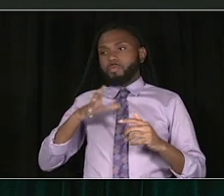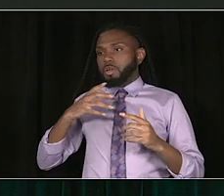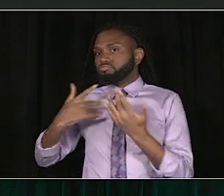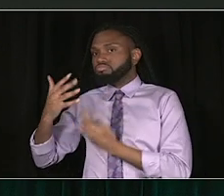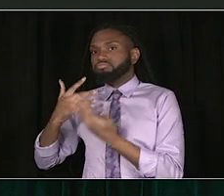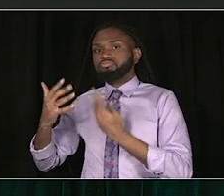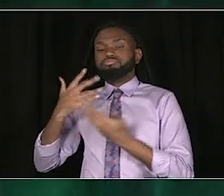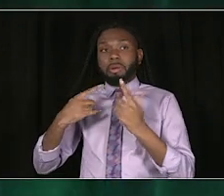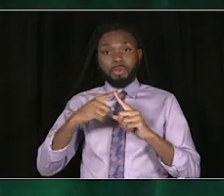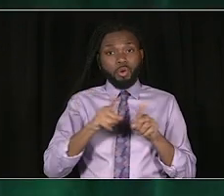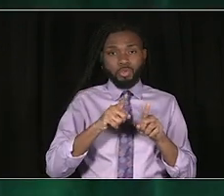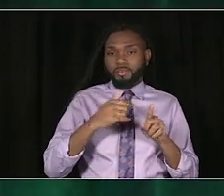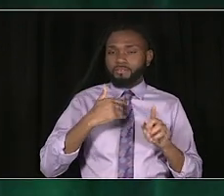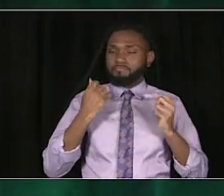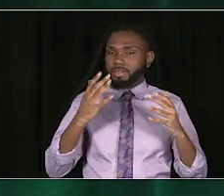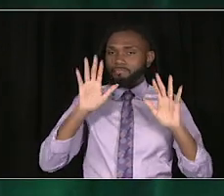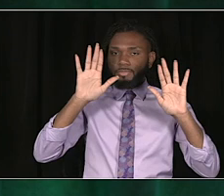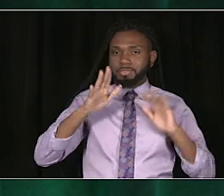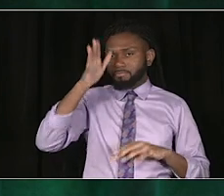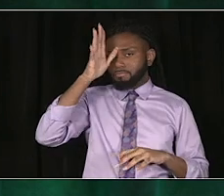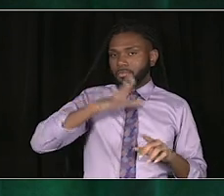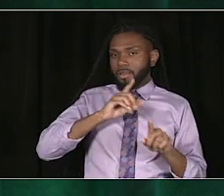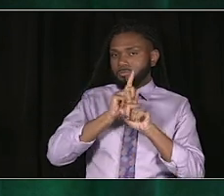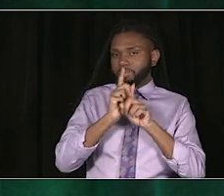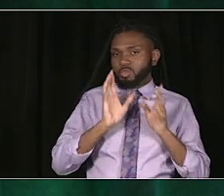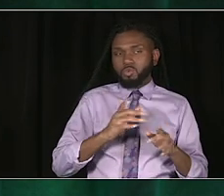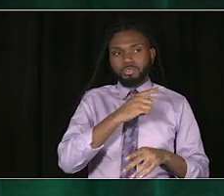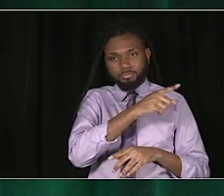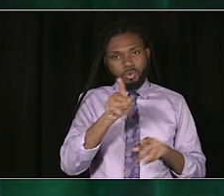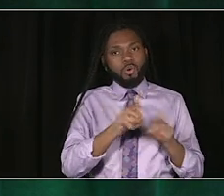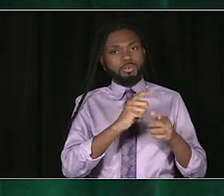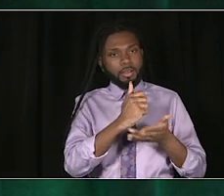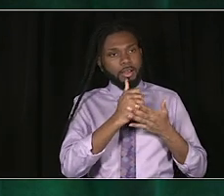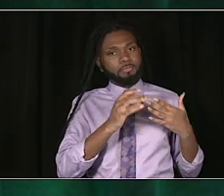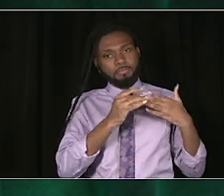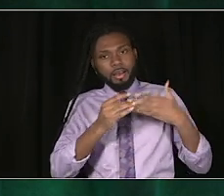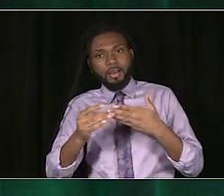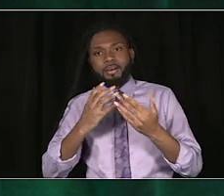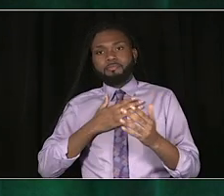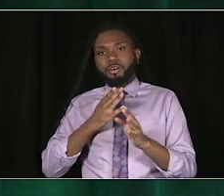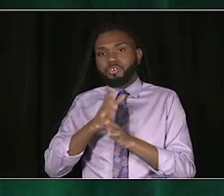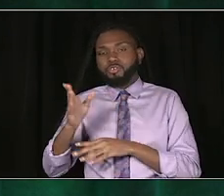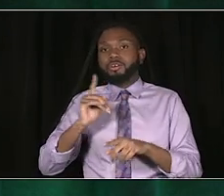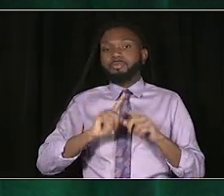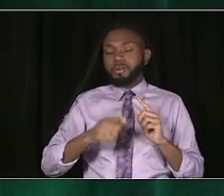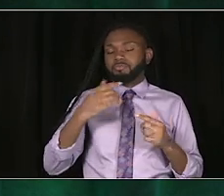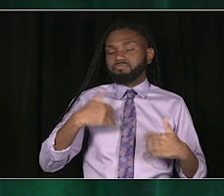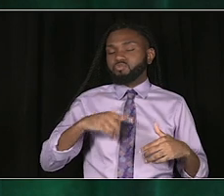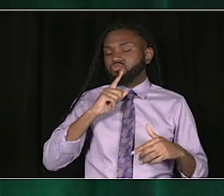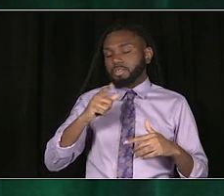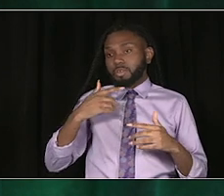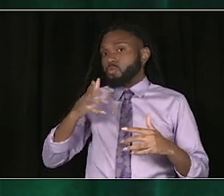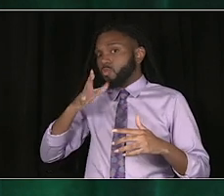male mentors in my life that have done a lot to help guide me on my career path, but I've had amazing, amazing